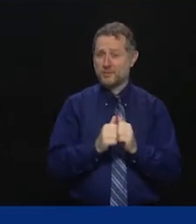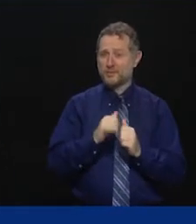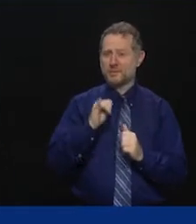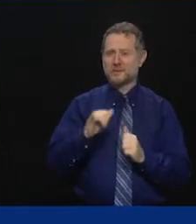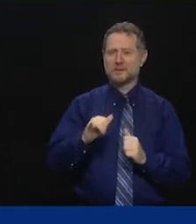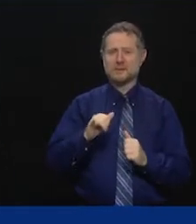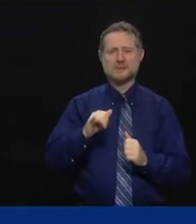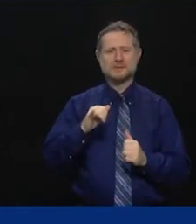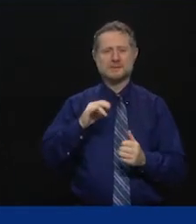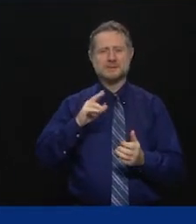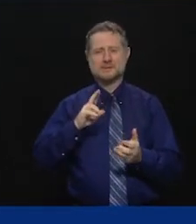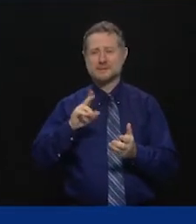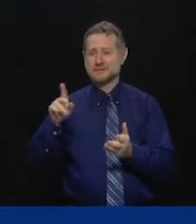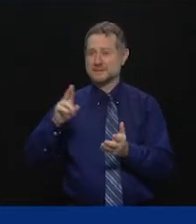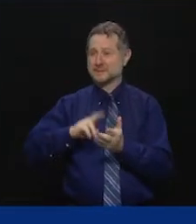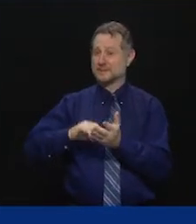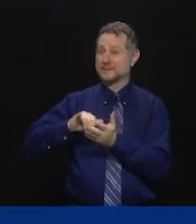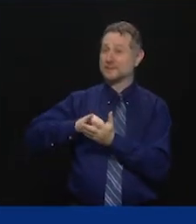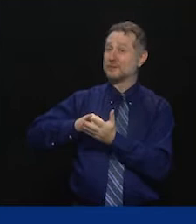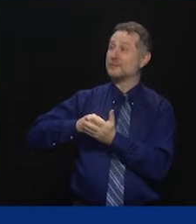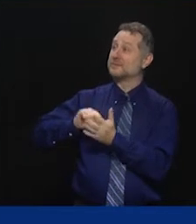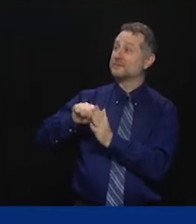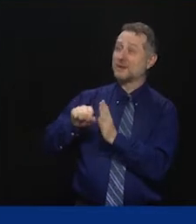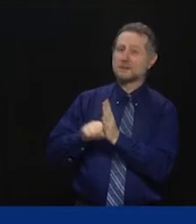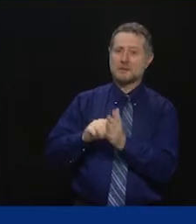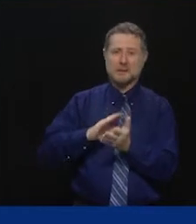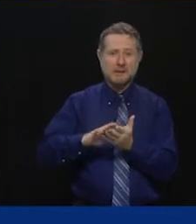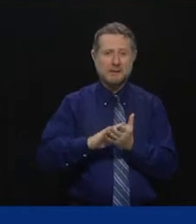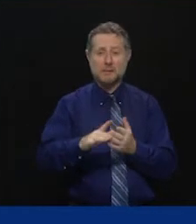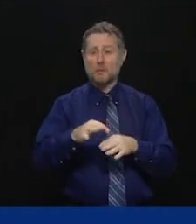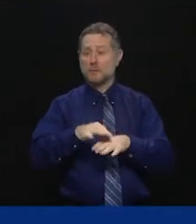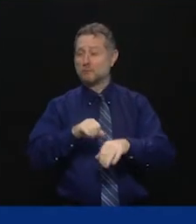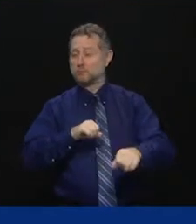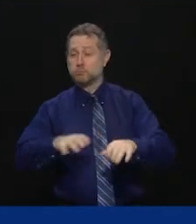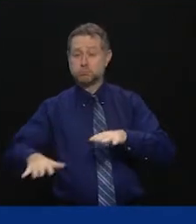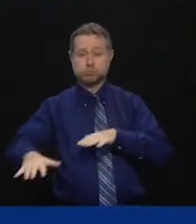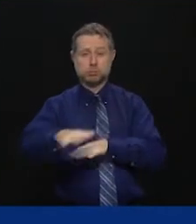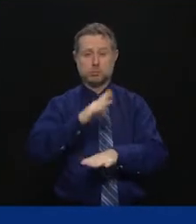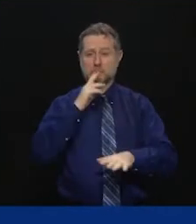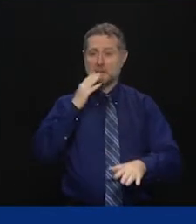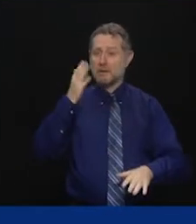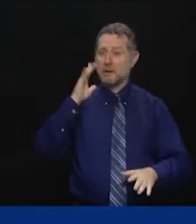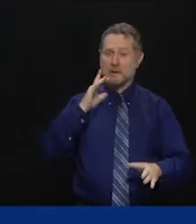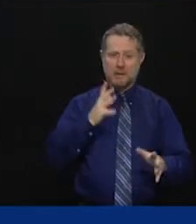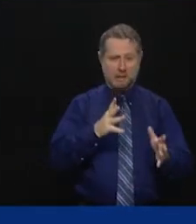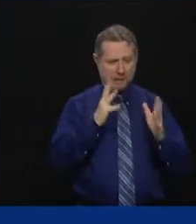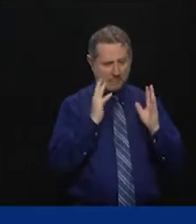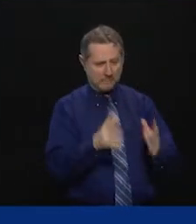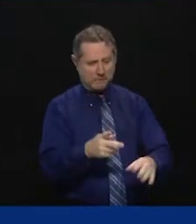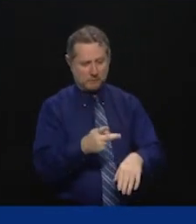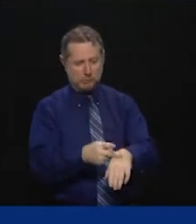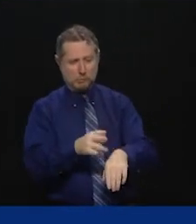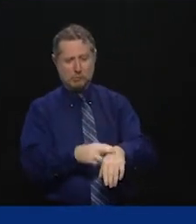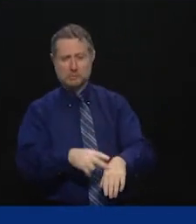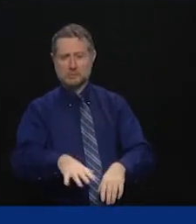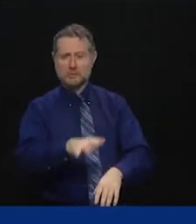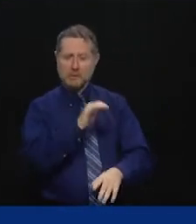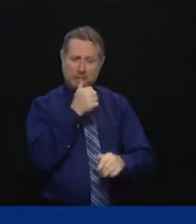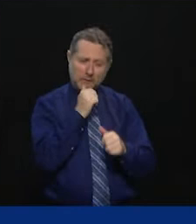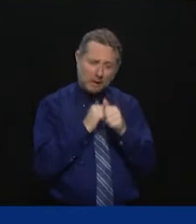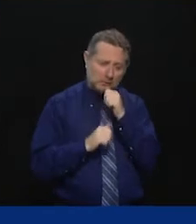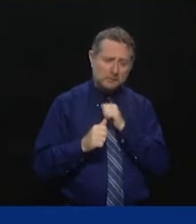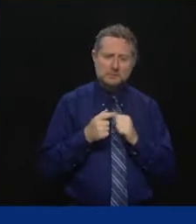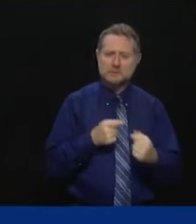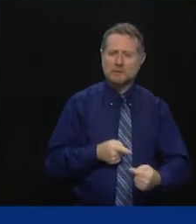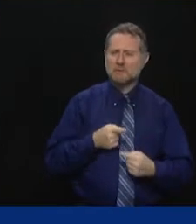cleanup after an earthquake. It's like, God, Dios, leave Puerto Rico alone. They've had enough. They've suffered enough. But you all came together